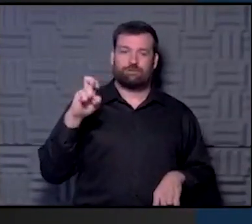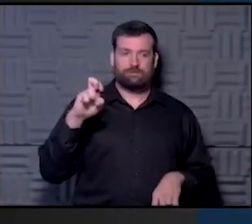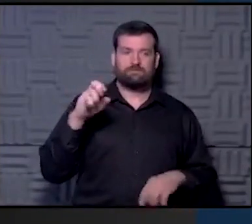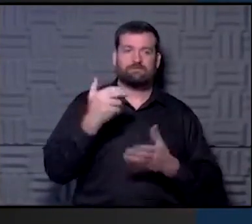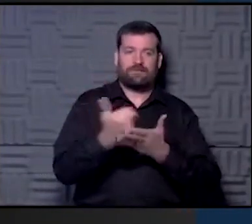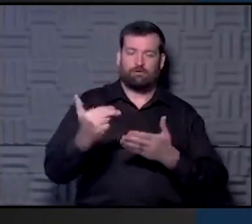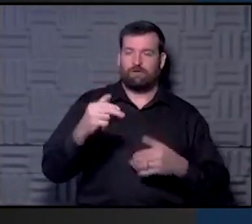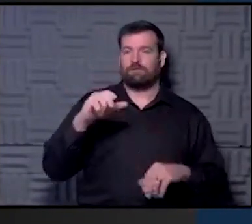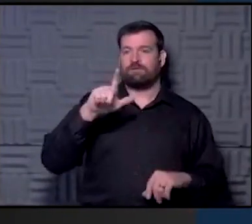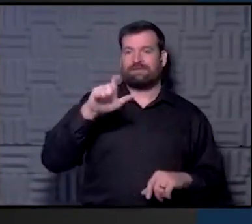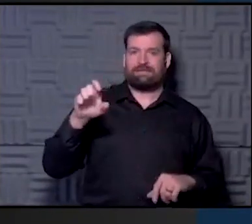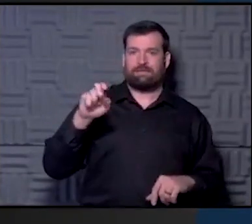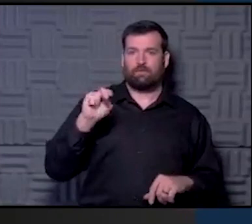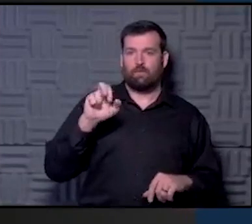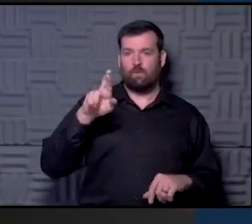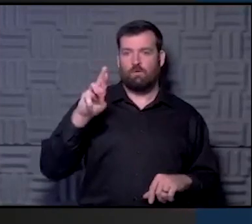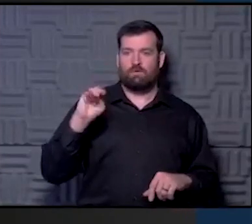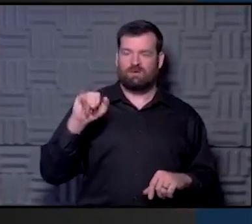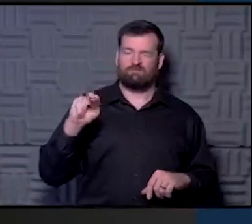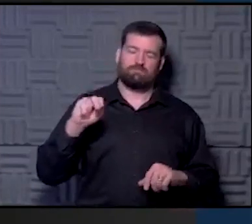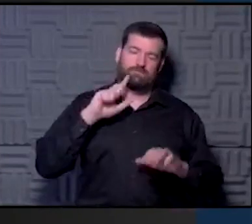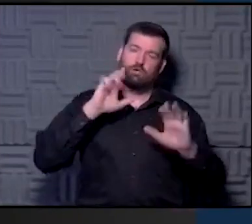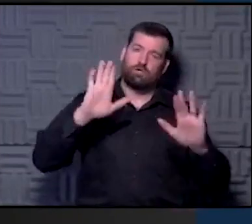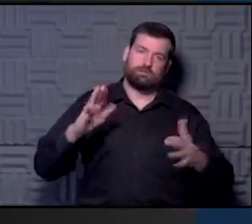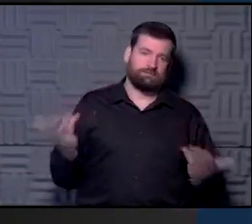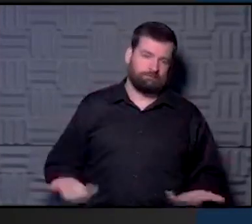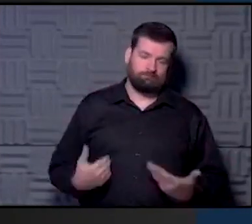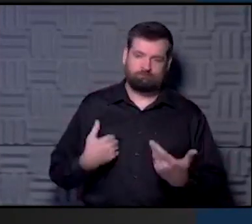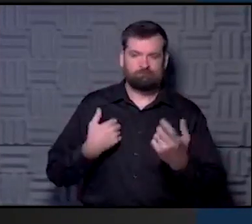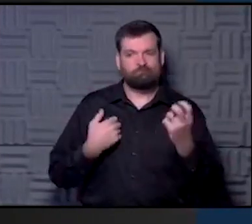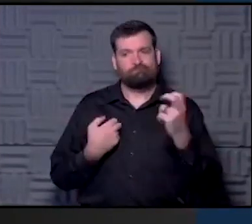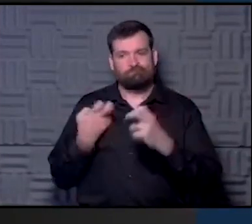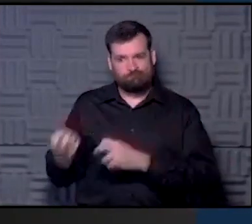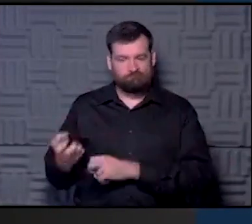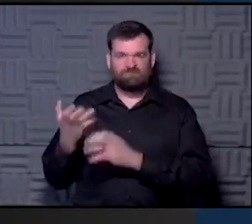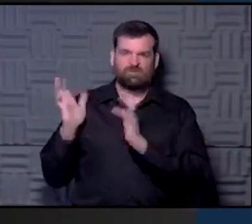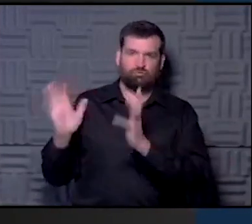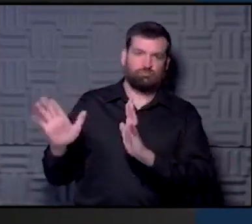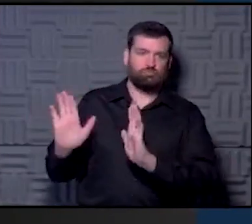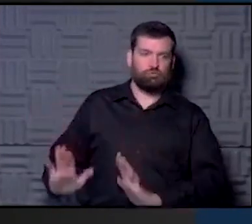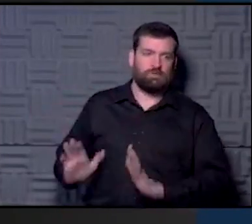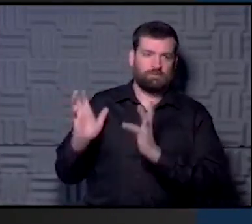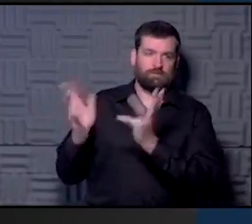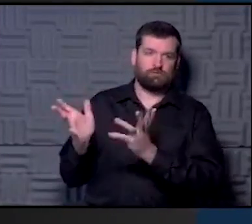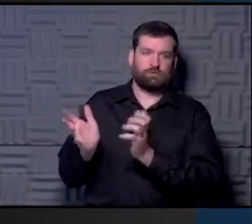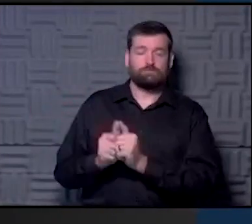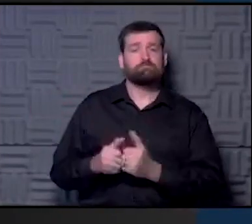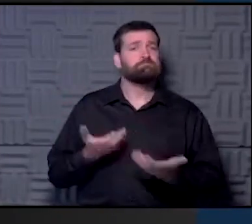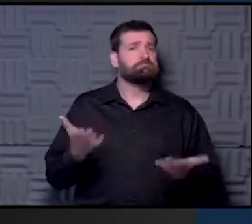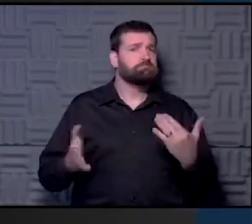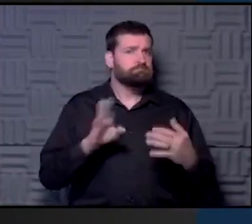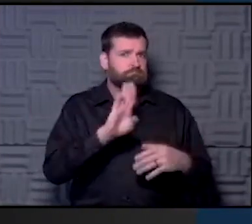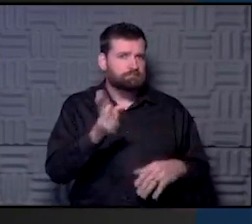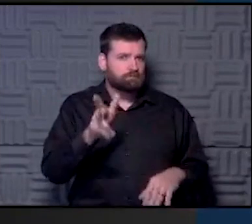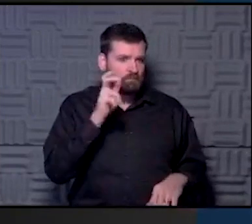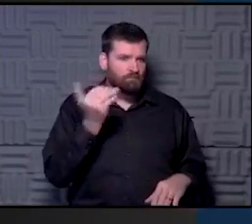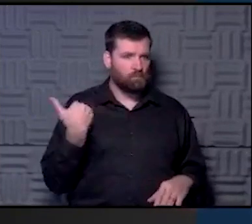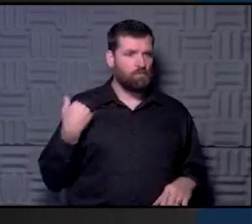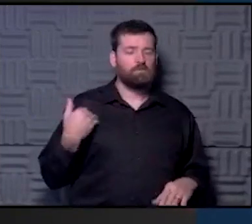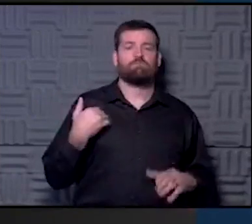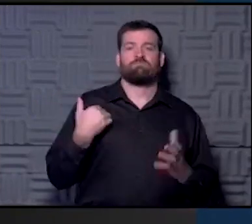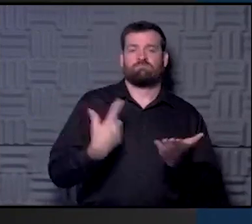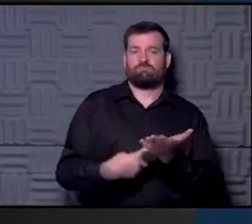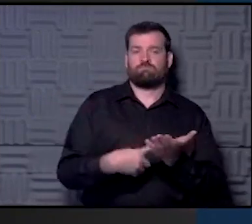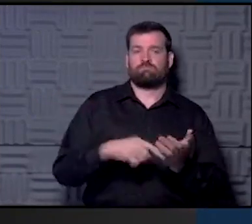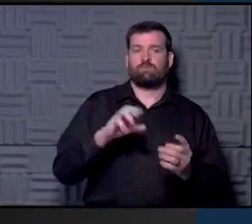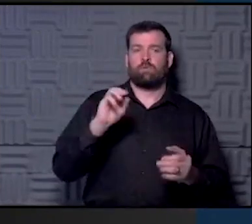back with us, and we love having Lee on. It's always good to have a conversation with him. And he joins us. You may not have heard about this. We talked about it once before.